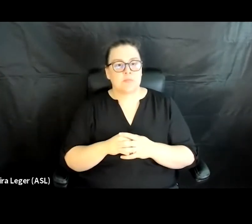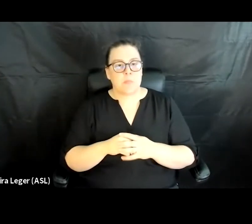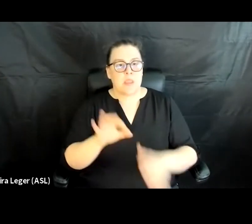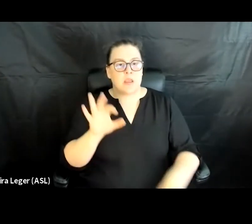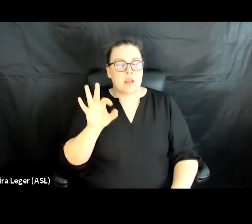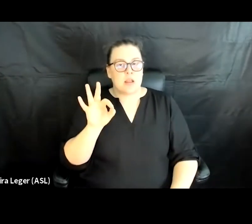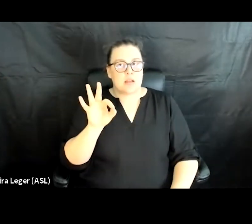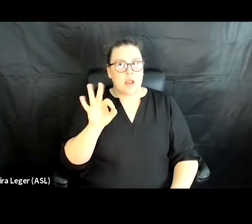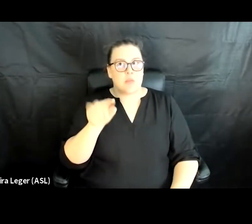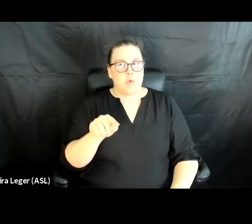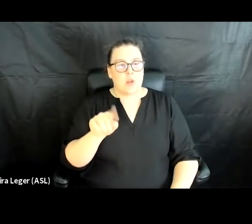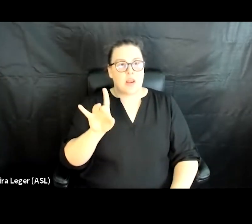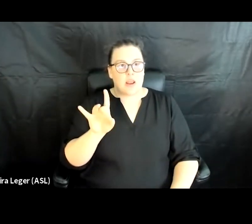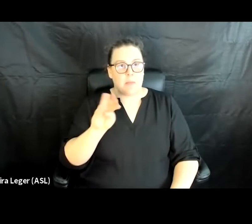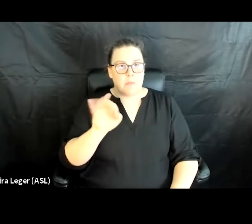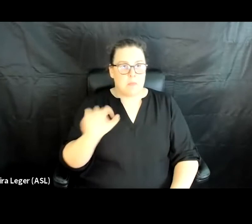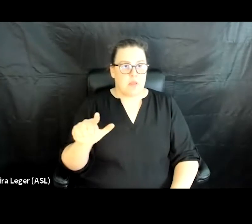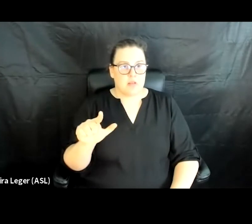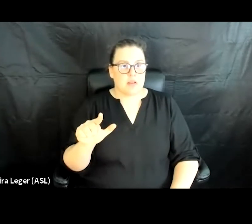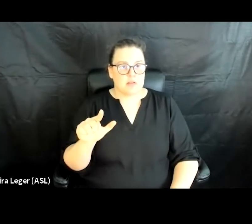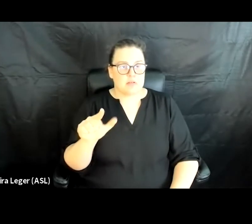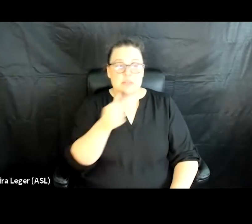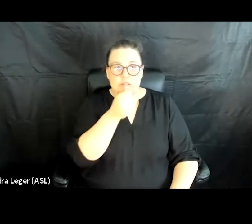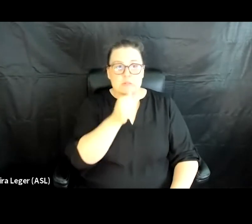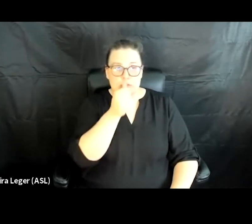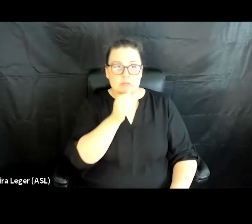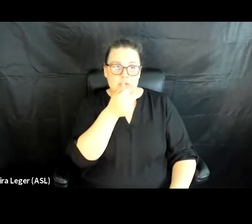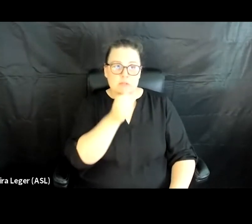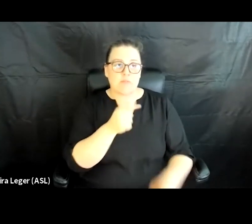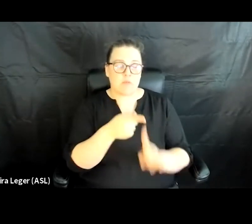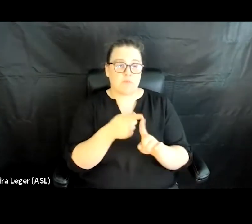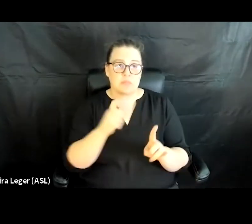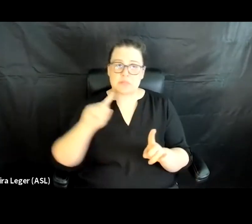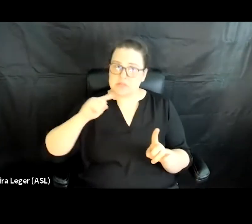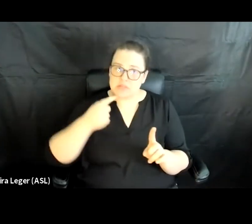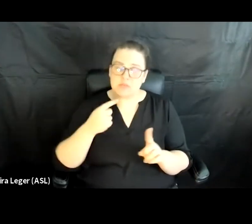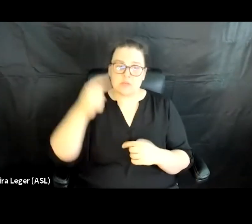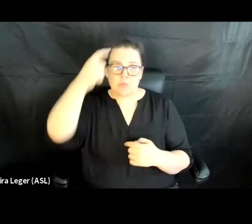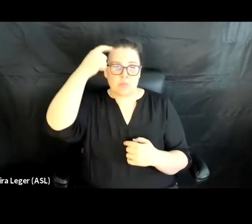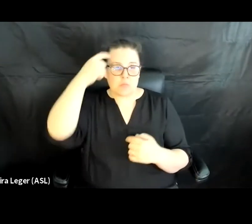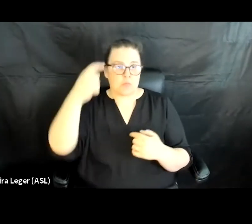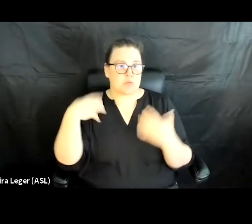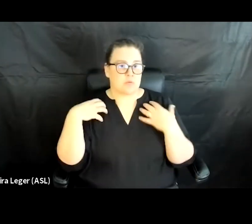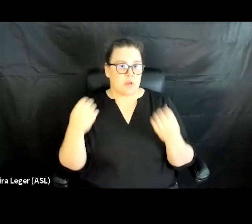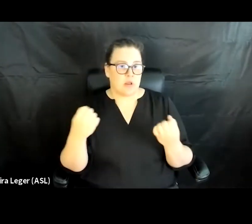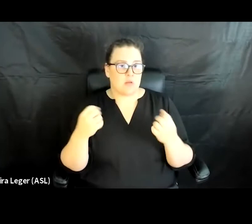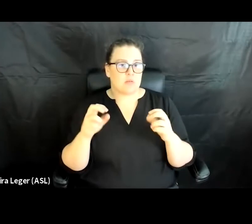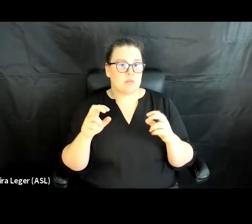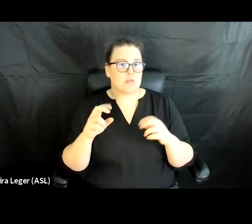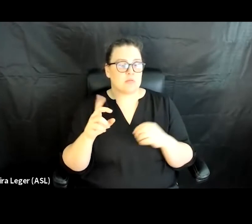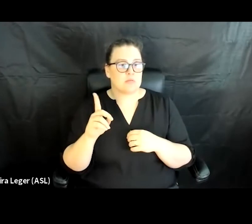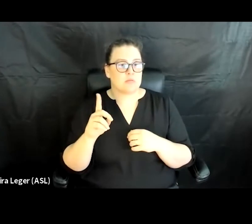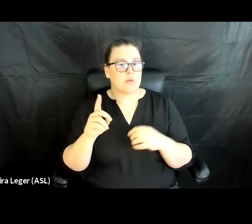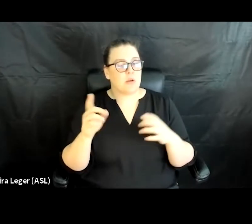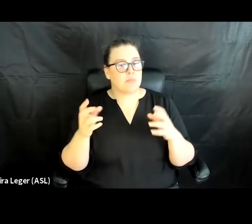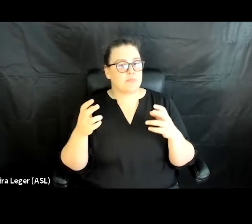9.8 million does suffer from a seriously debilitating mental health disorder, and 20 million